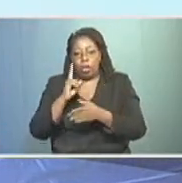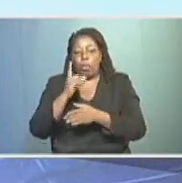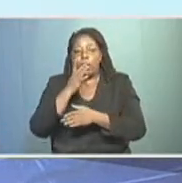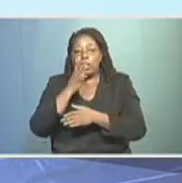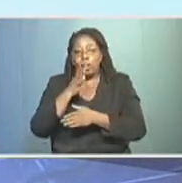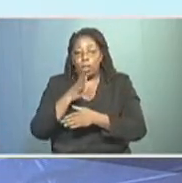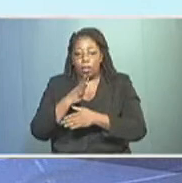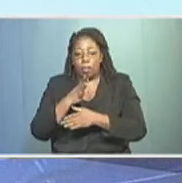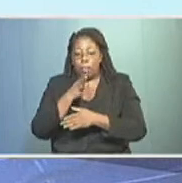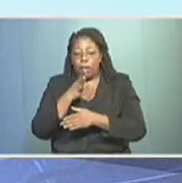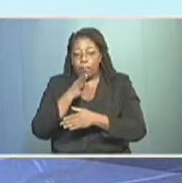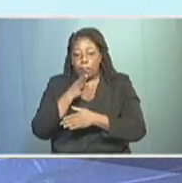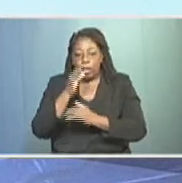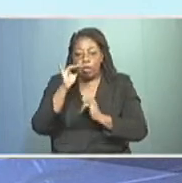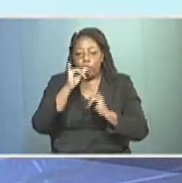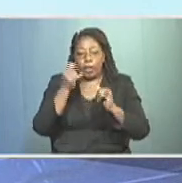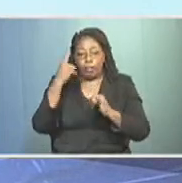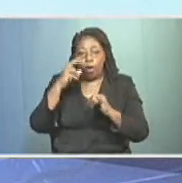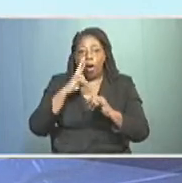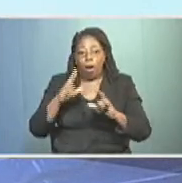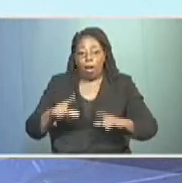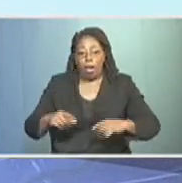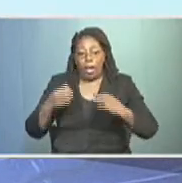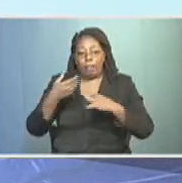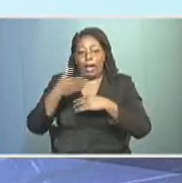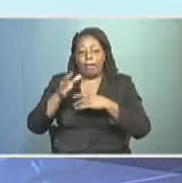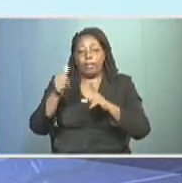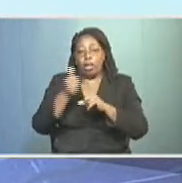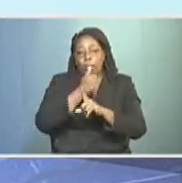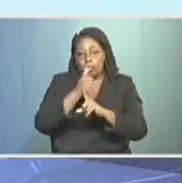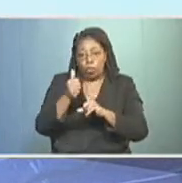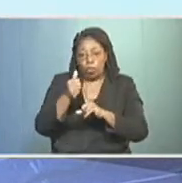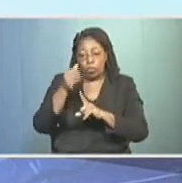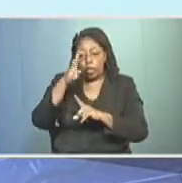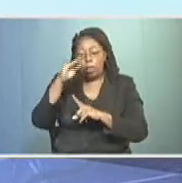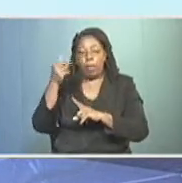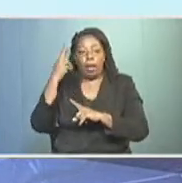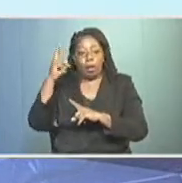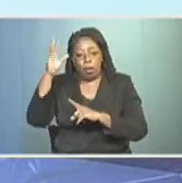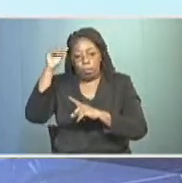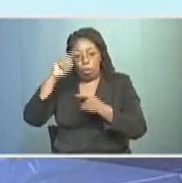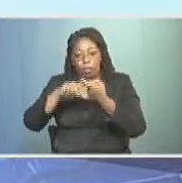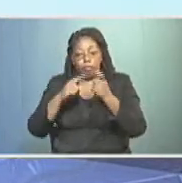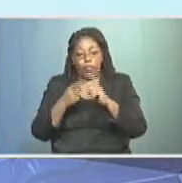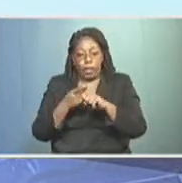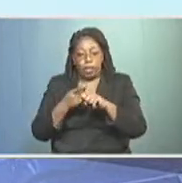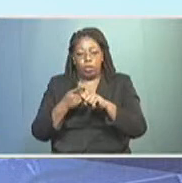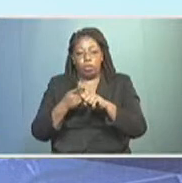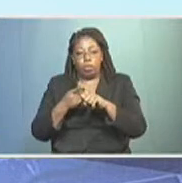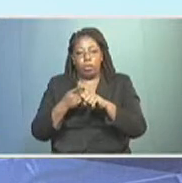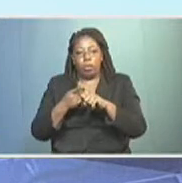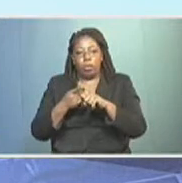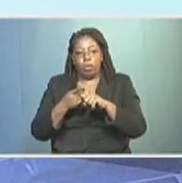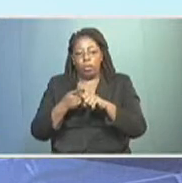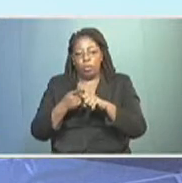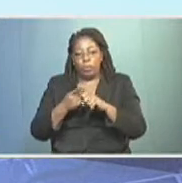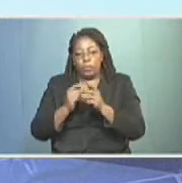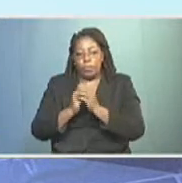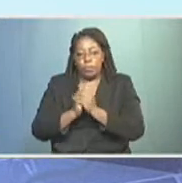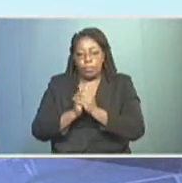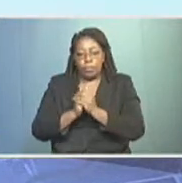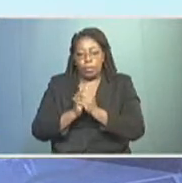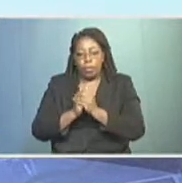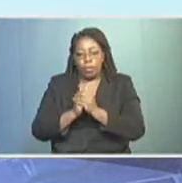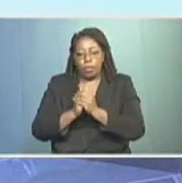for her life in hospital after being abused by her alleged boyfriend, who in turn ran her over with his vehicle. The accused has since